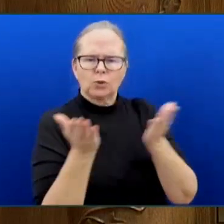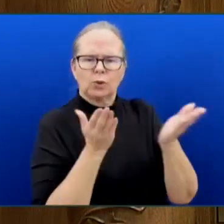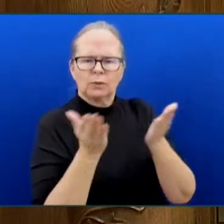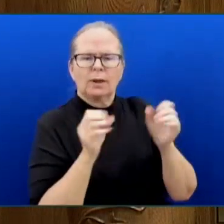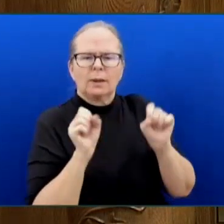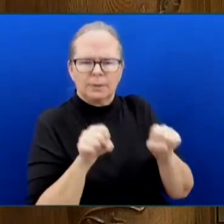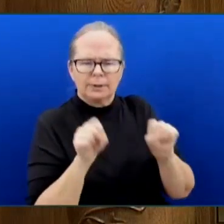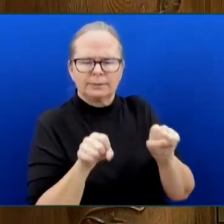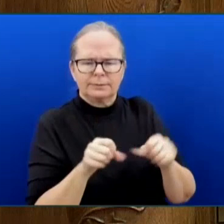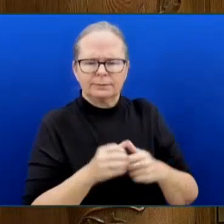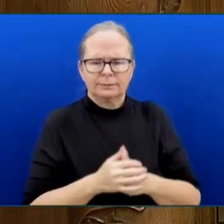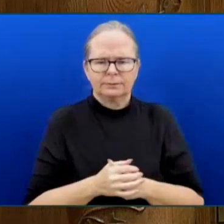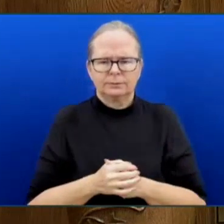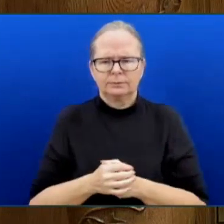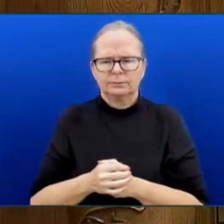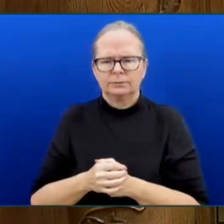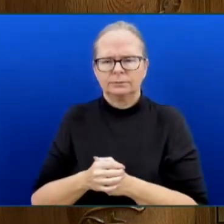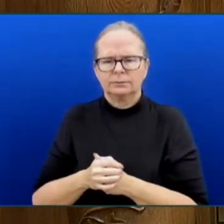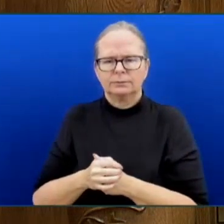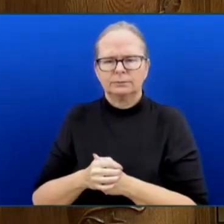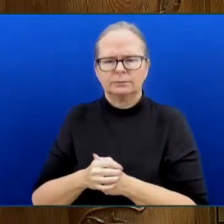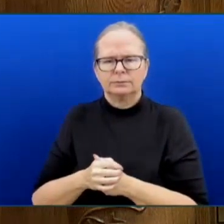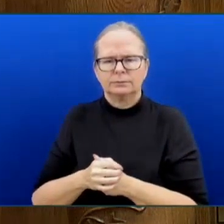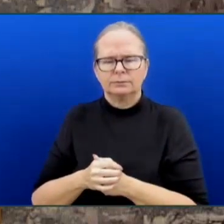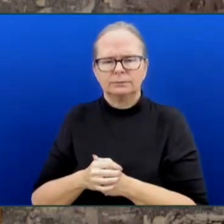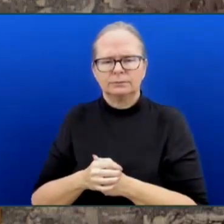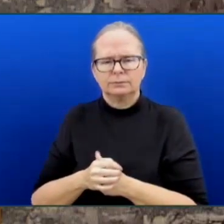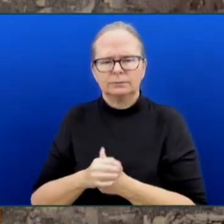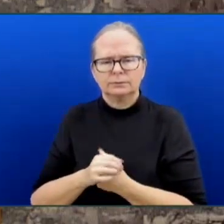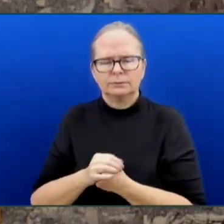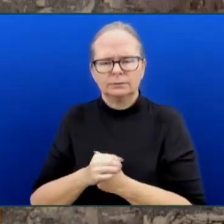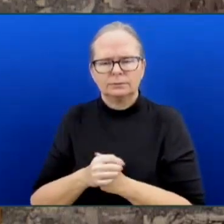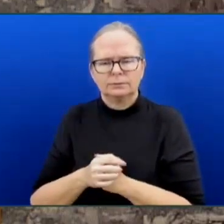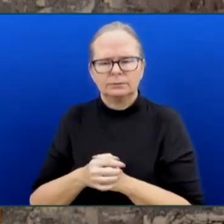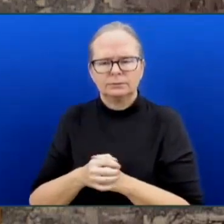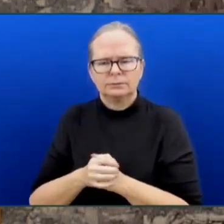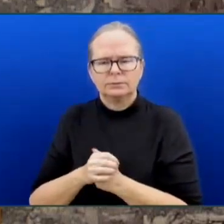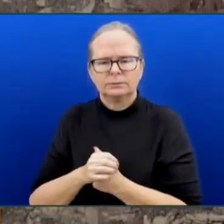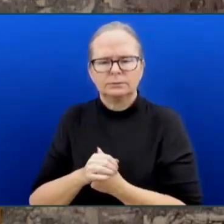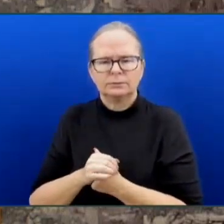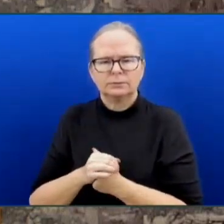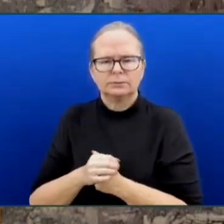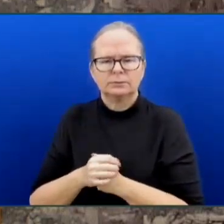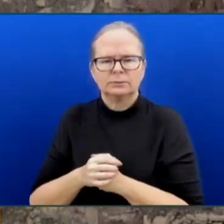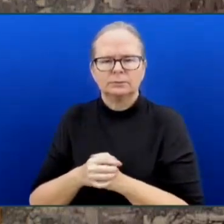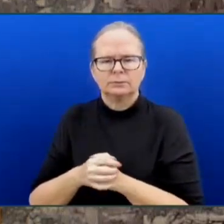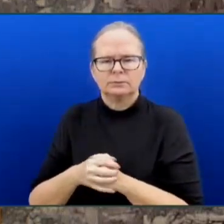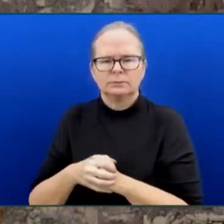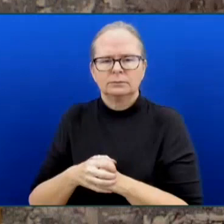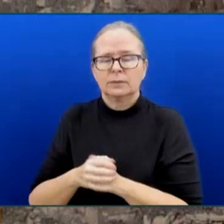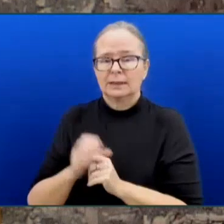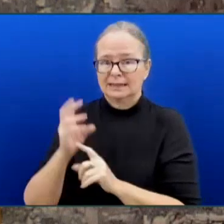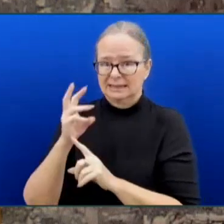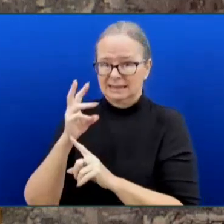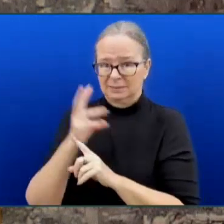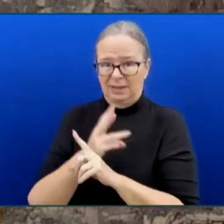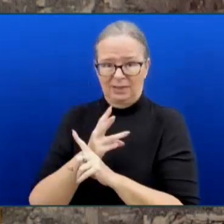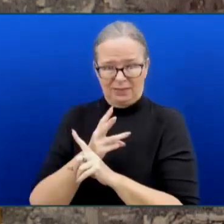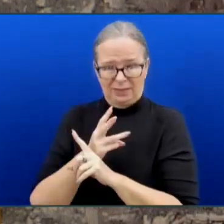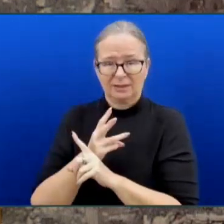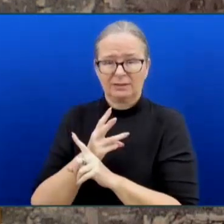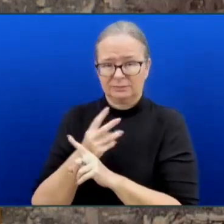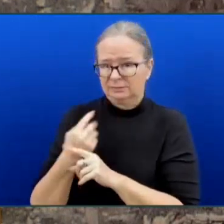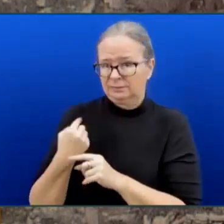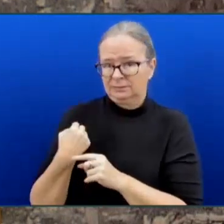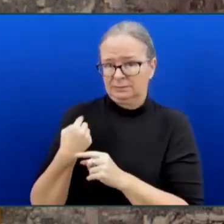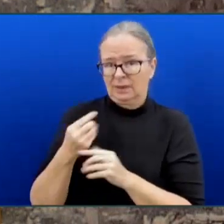Leader of the Official Opposition, second supplemental. Thank you, Mr. Speaker. 6 months into the NDP's outsourcing of BC cancer